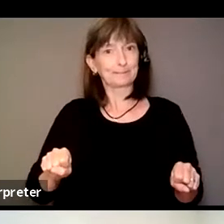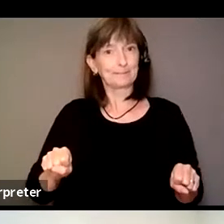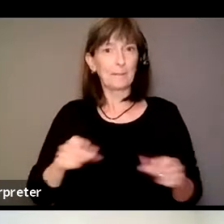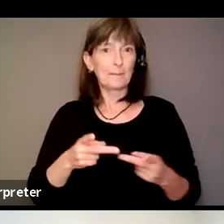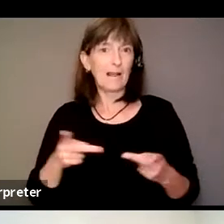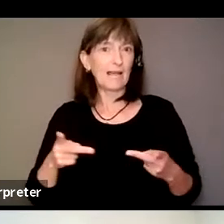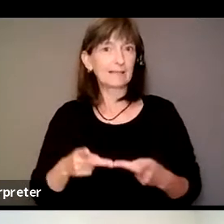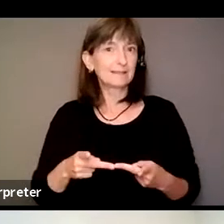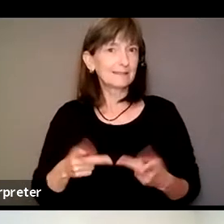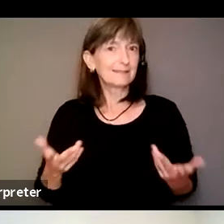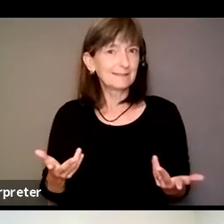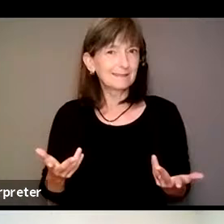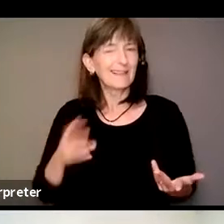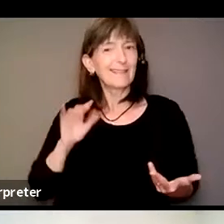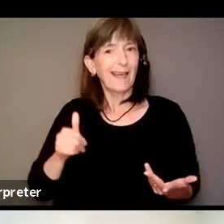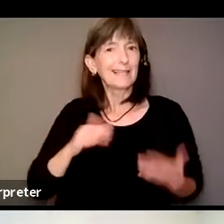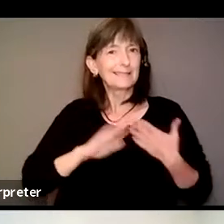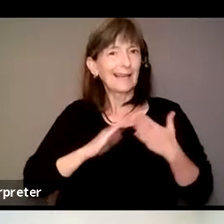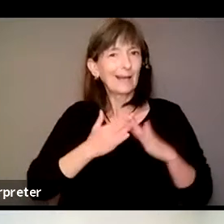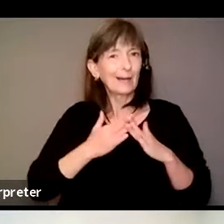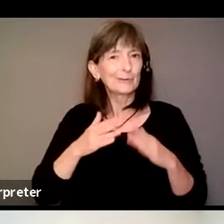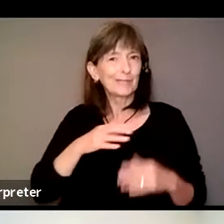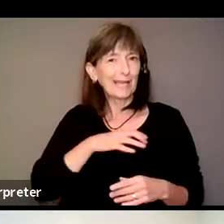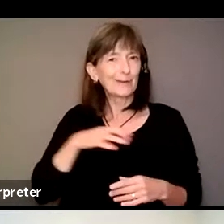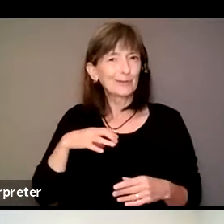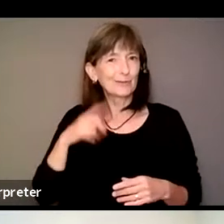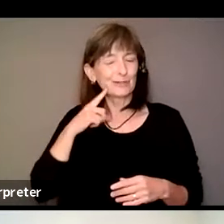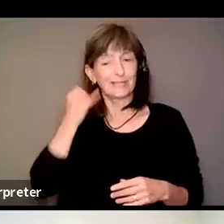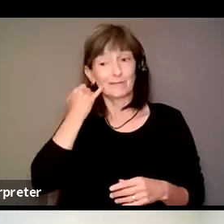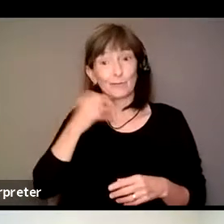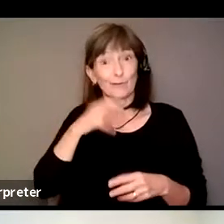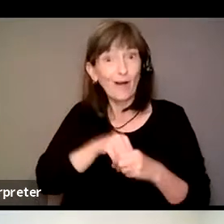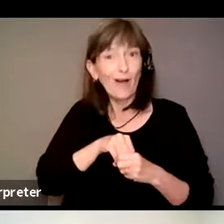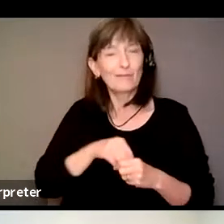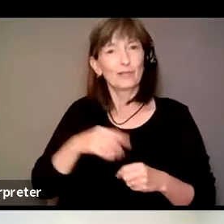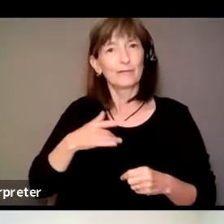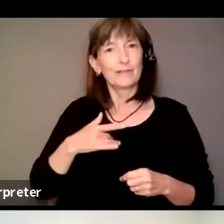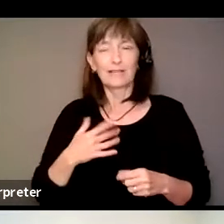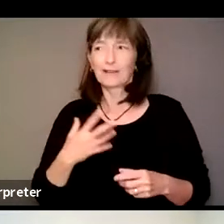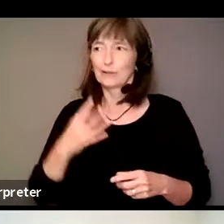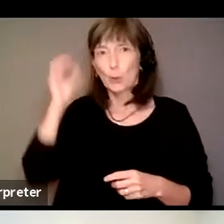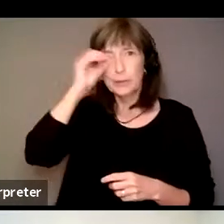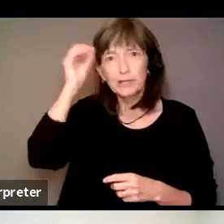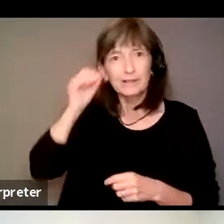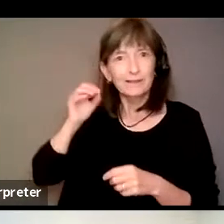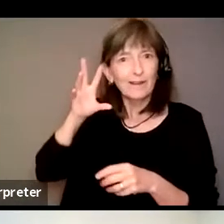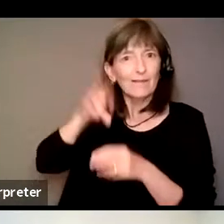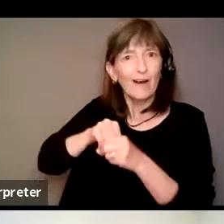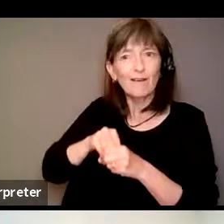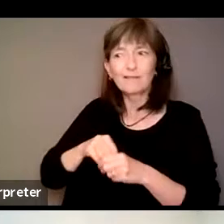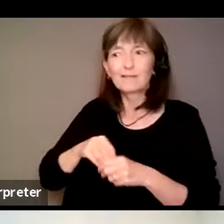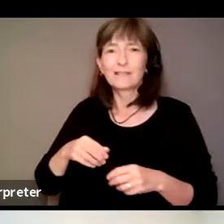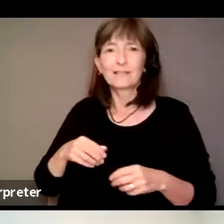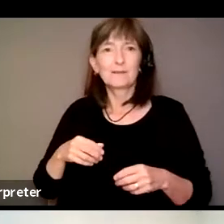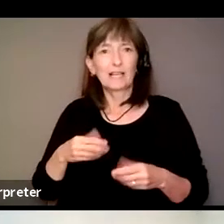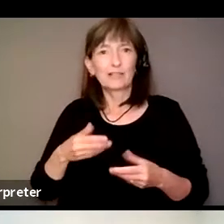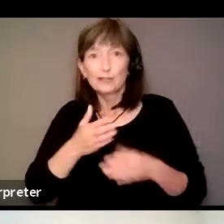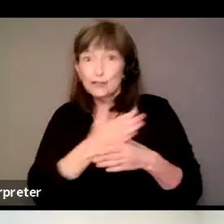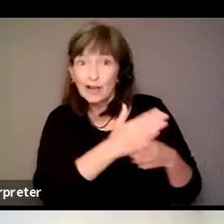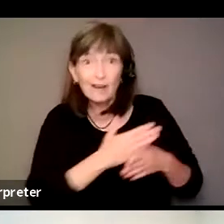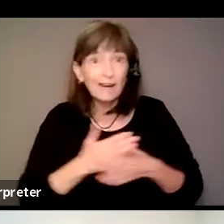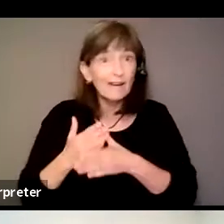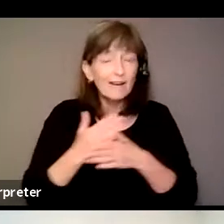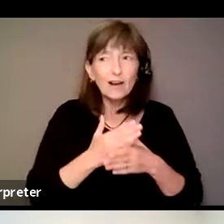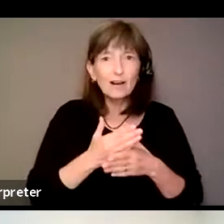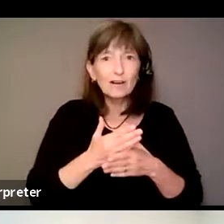to municipal councils. And I think just being involved and being having a voice and lending that voice around the table and your